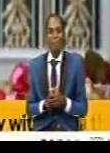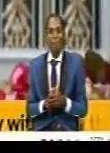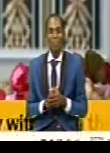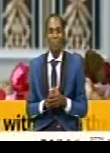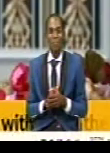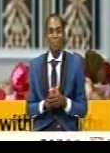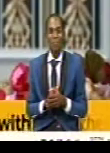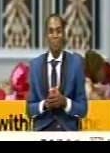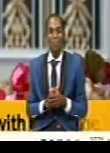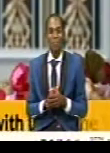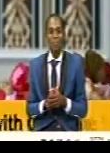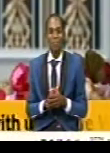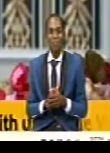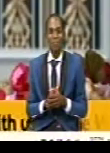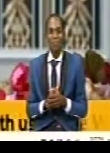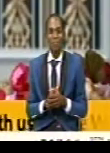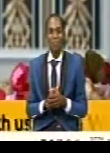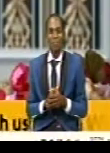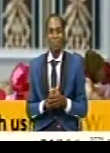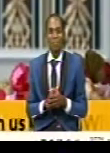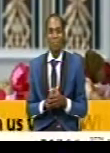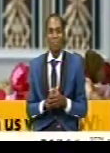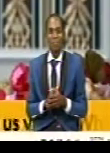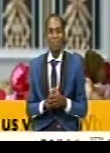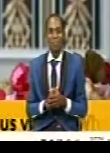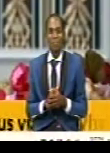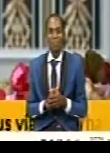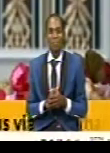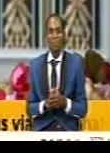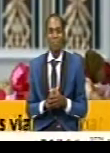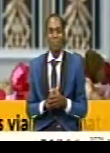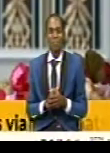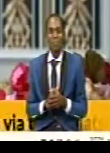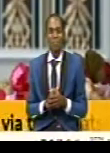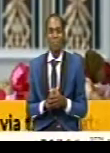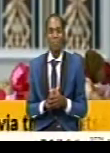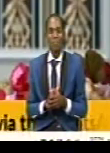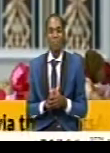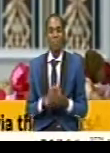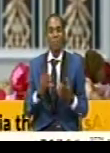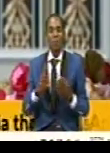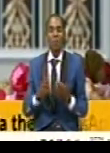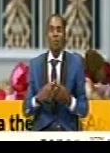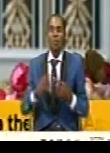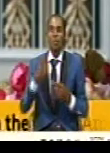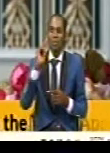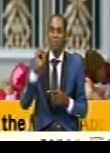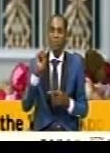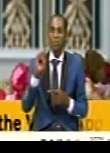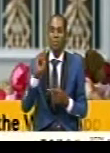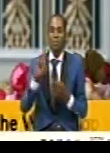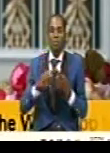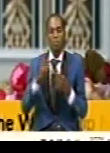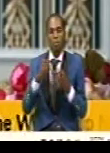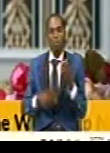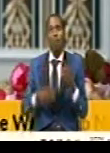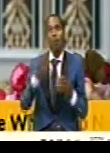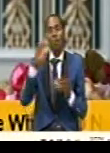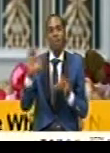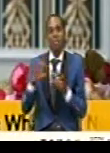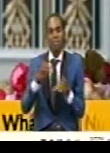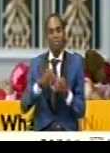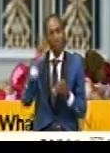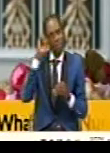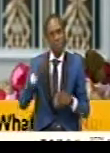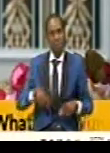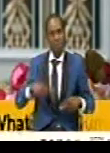Quietness, please. Let's listen. God bless you. My name is Brother Daniel Winyode. I'm from Rumomoyi Group of Districts.